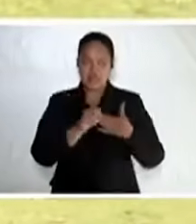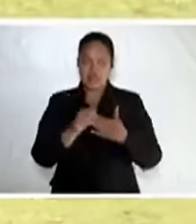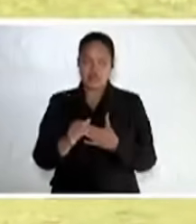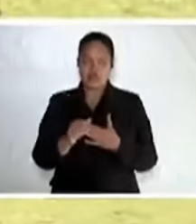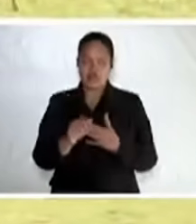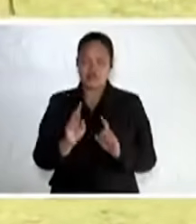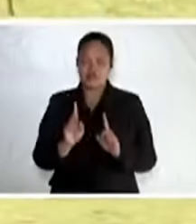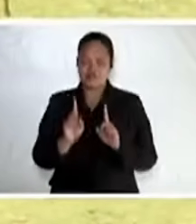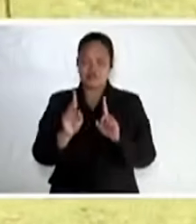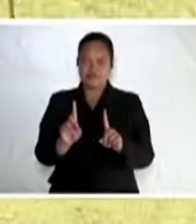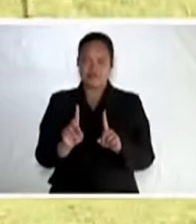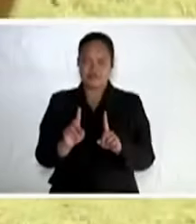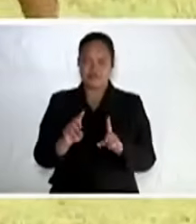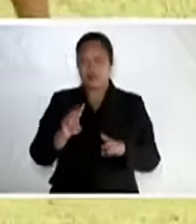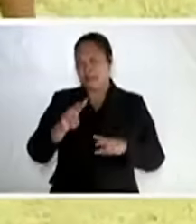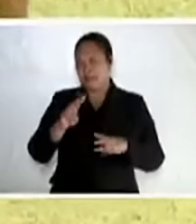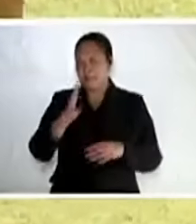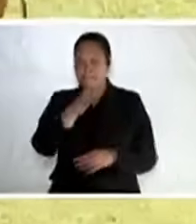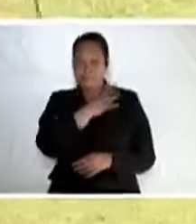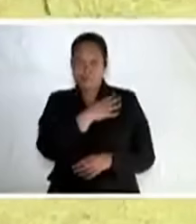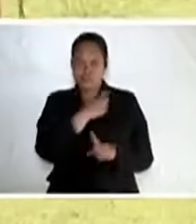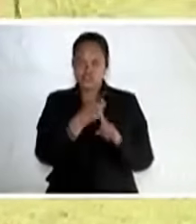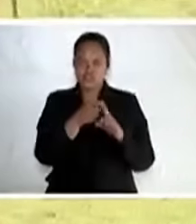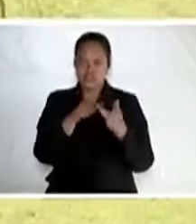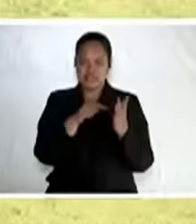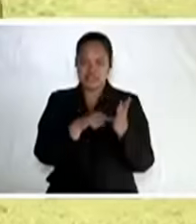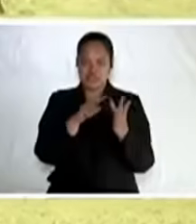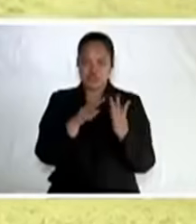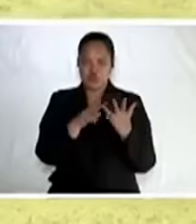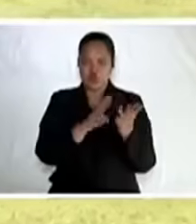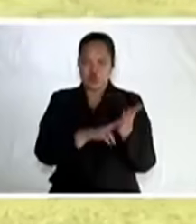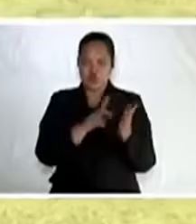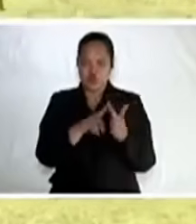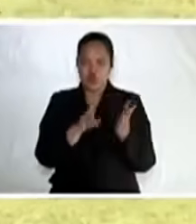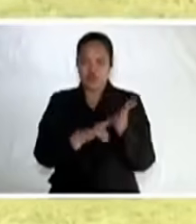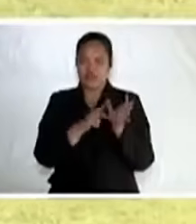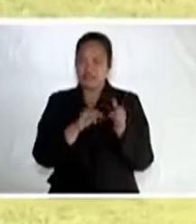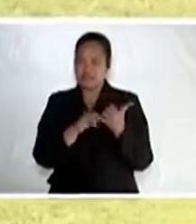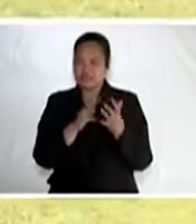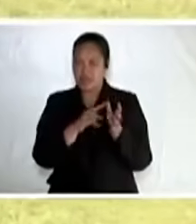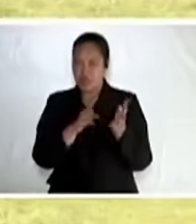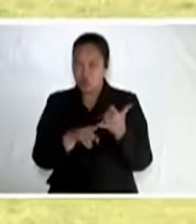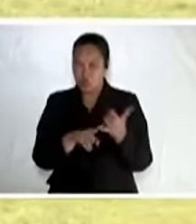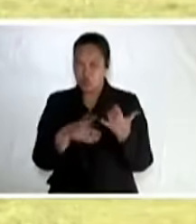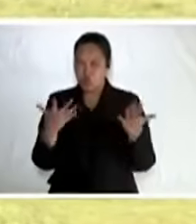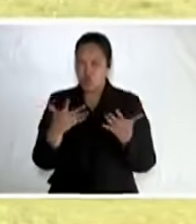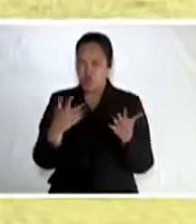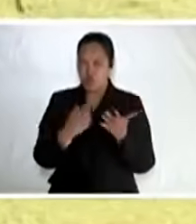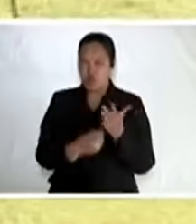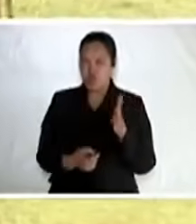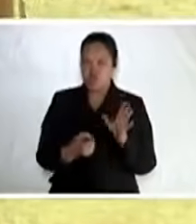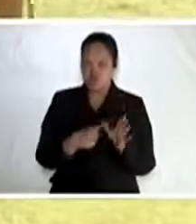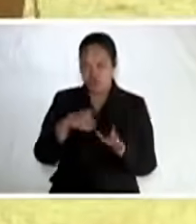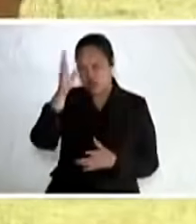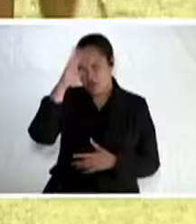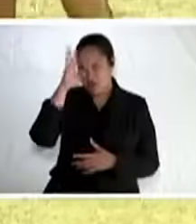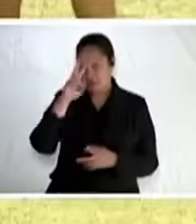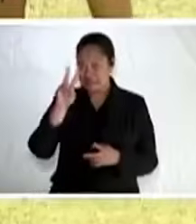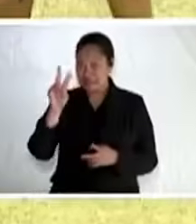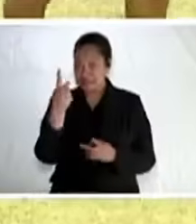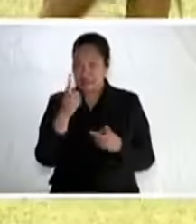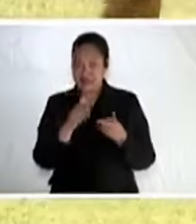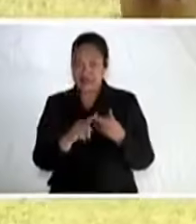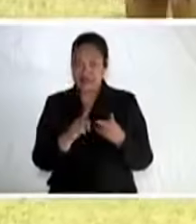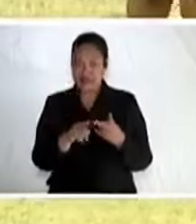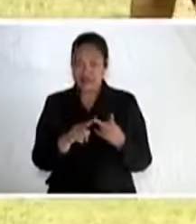Detachment Commander Major Kitione Unibatikula from Nassau in Nalawa in Ra. His detachment second in